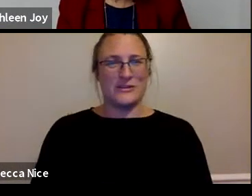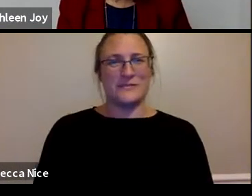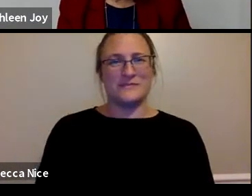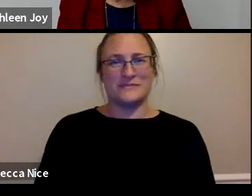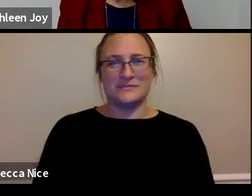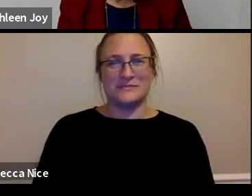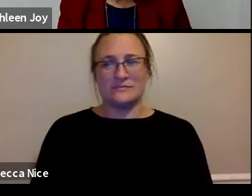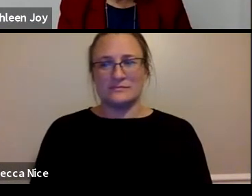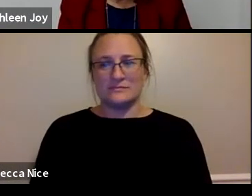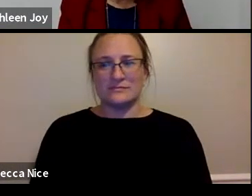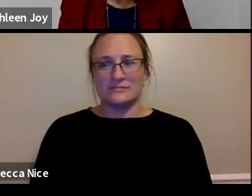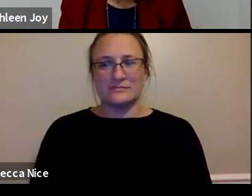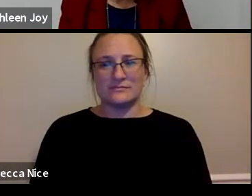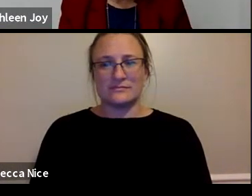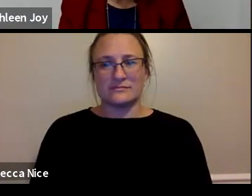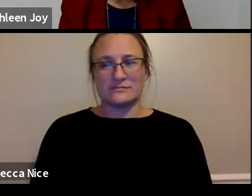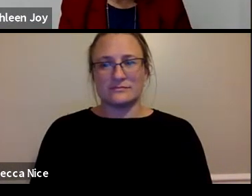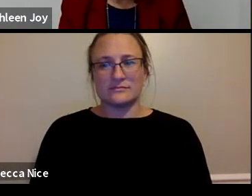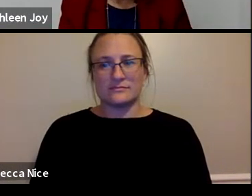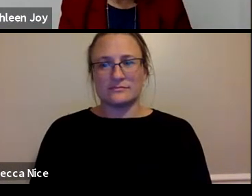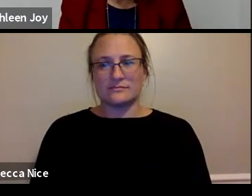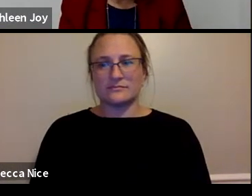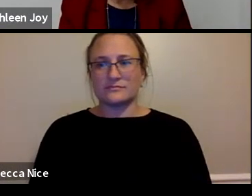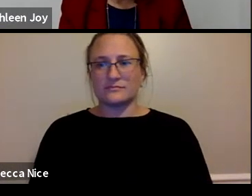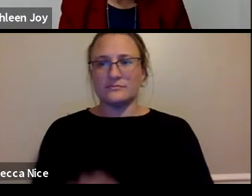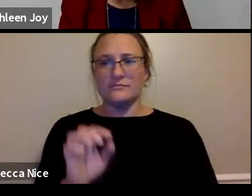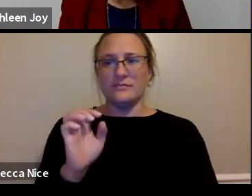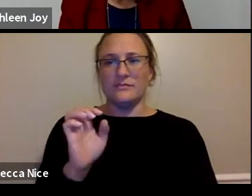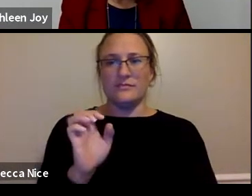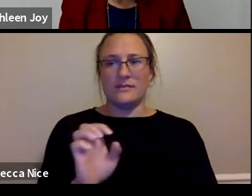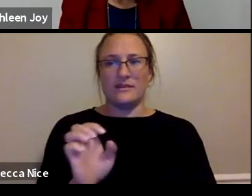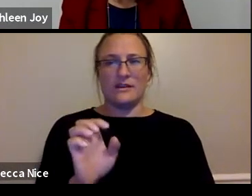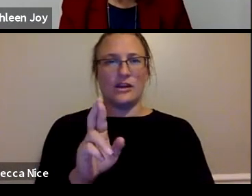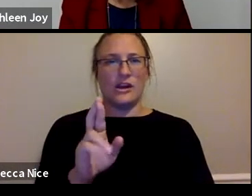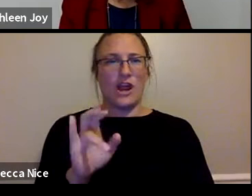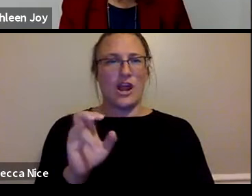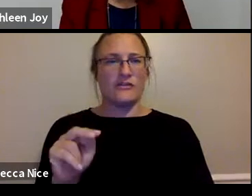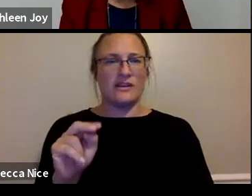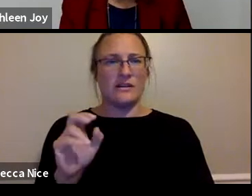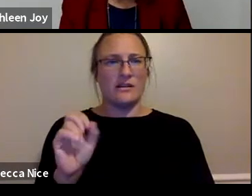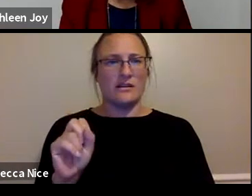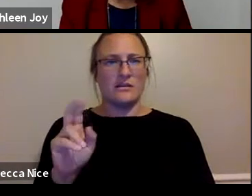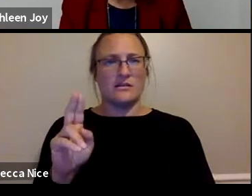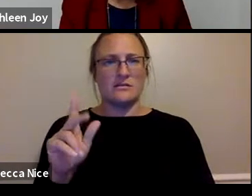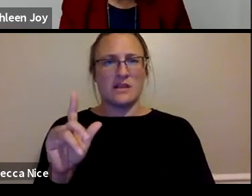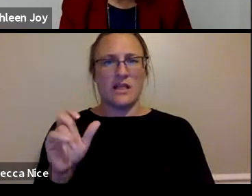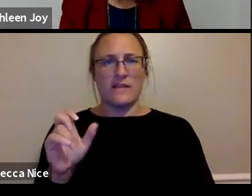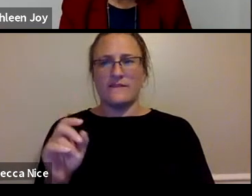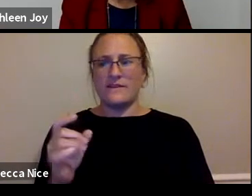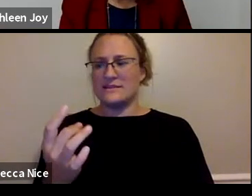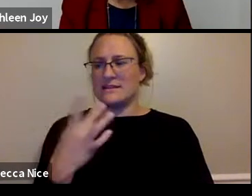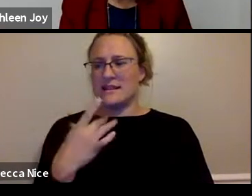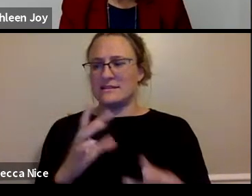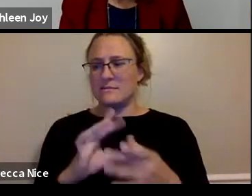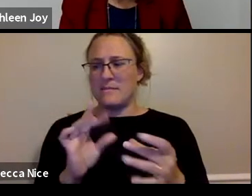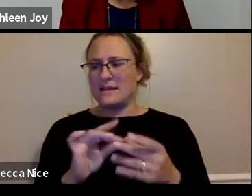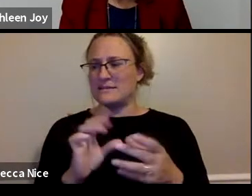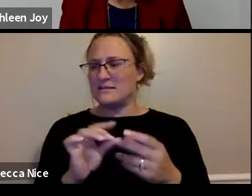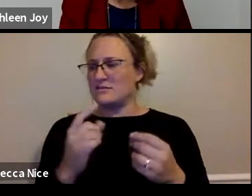Aaron Sullivan sent us a Q&A message. We don't have you on the list, but is Aaron